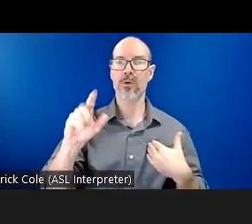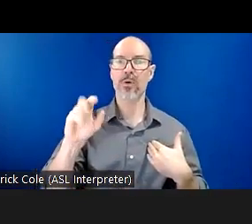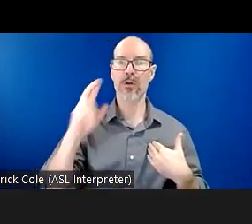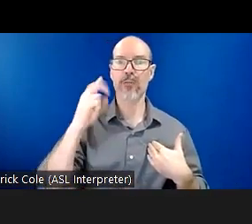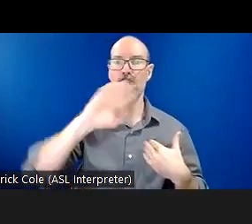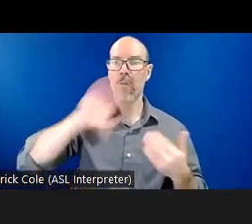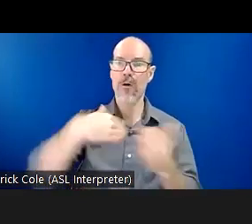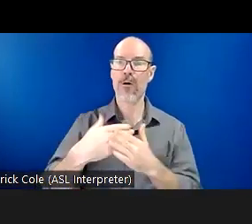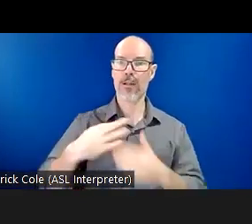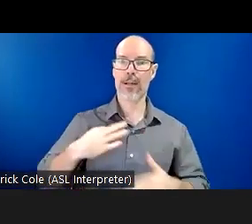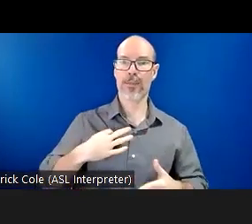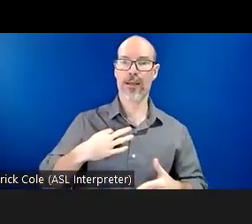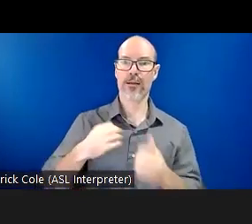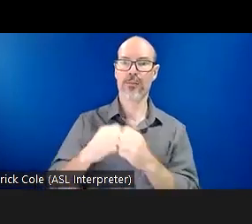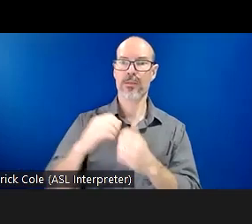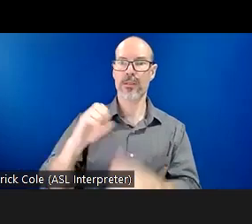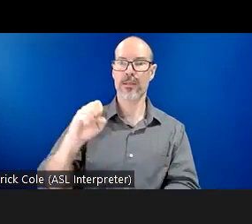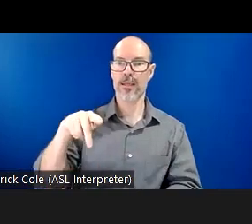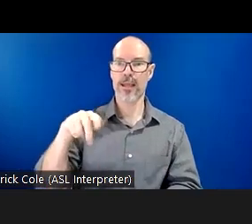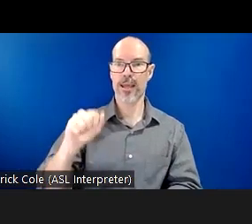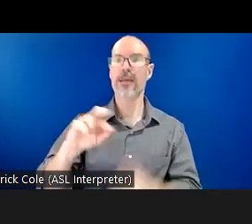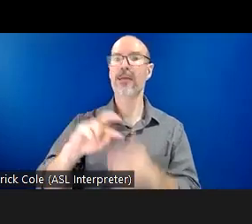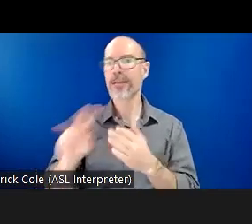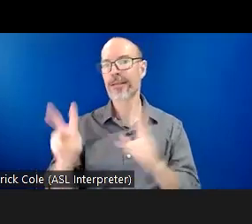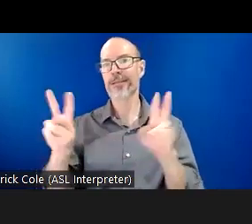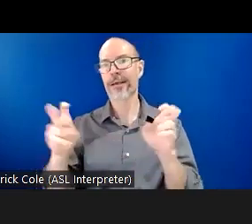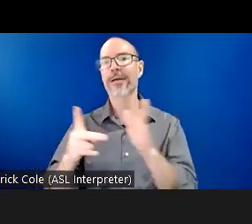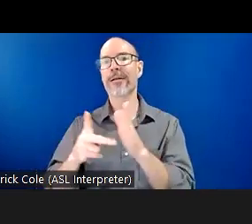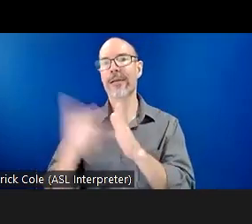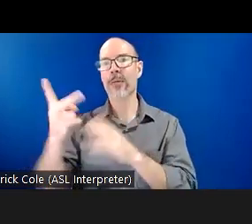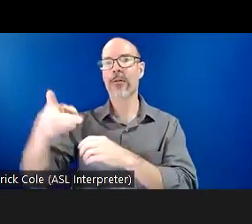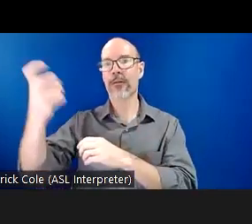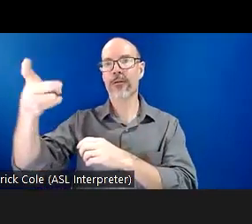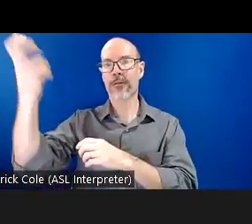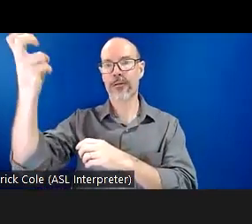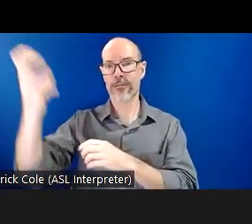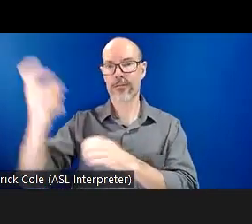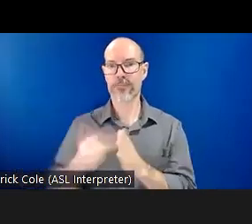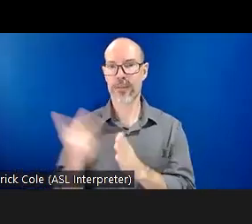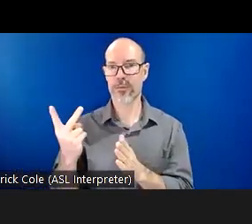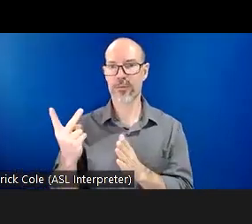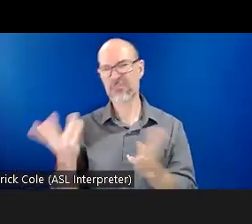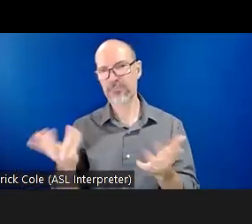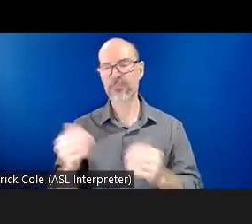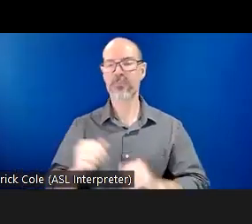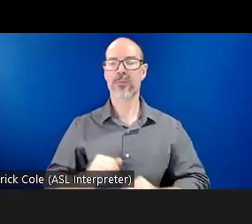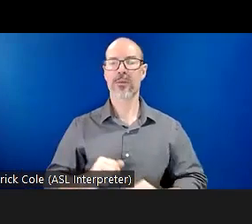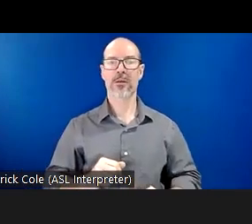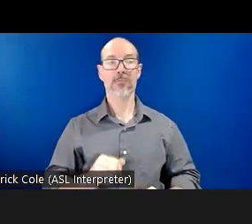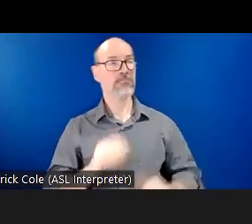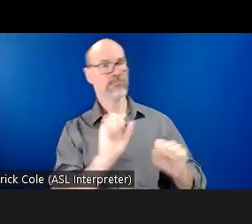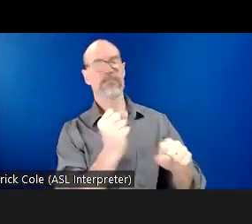And it would be sort of double dipping, if you will. Oh, that makes sense. And just the second question, this is